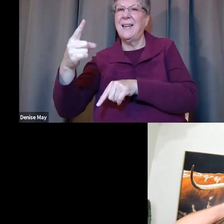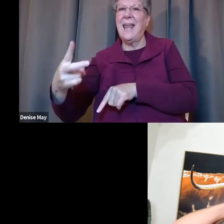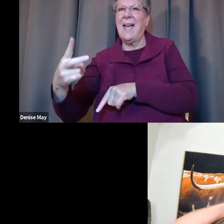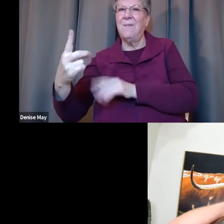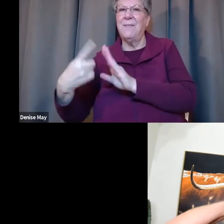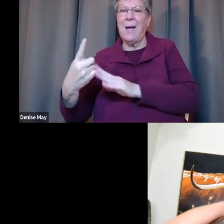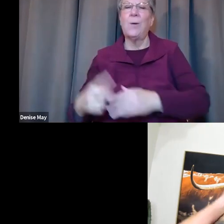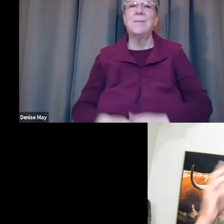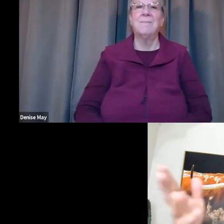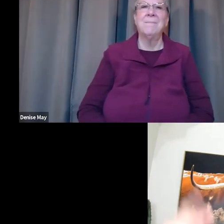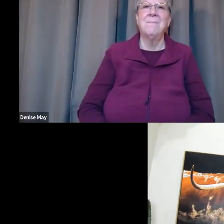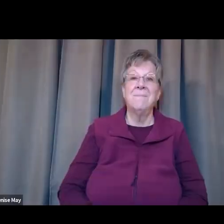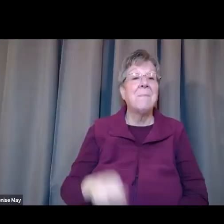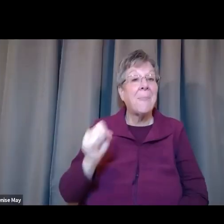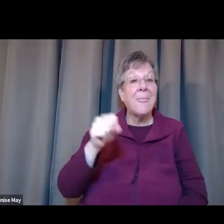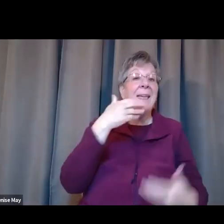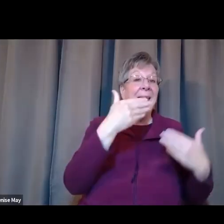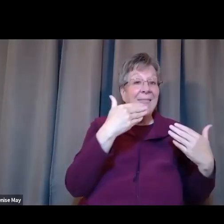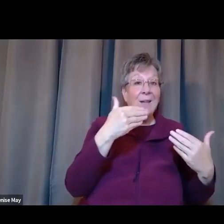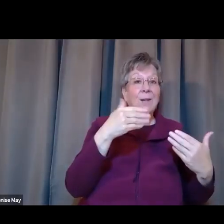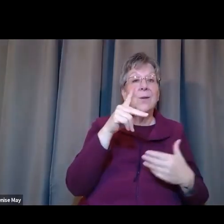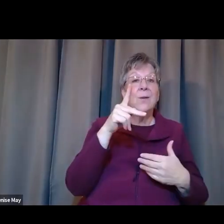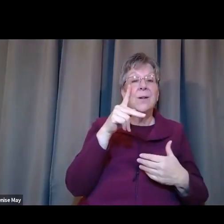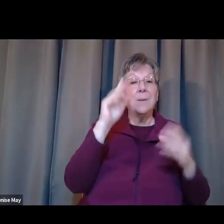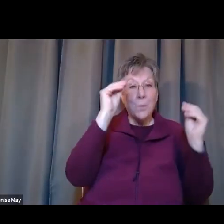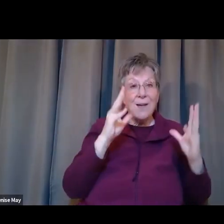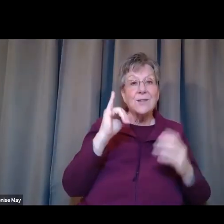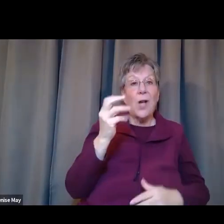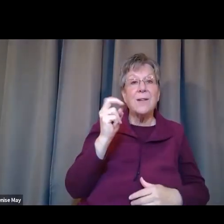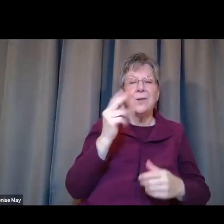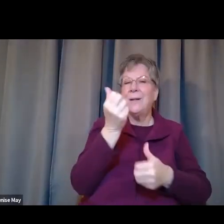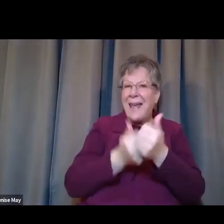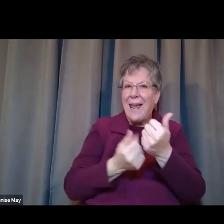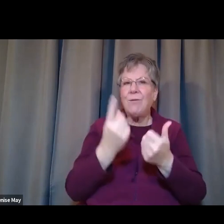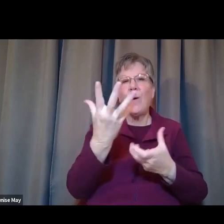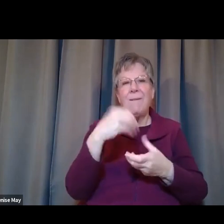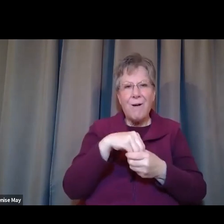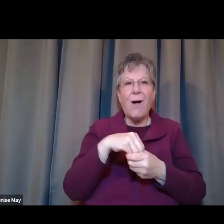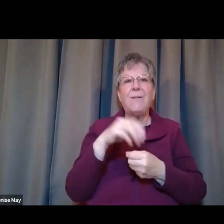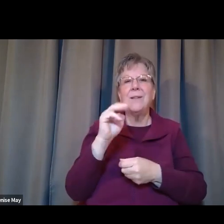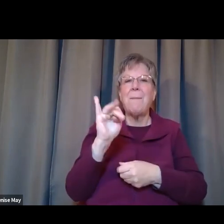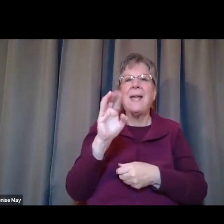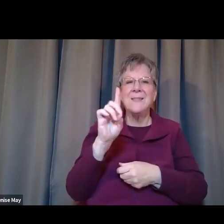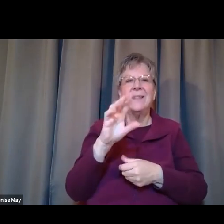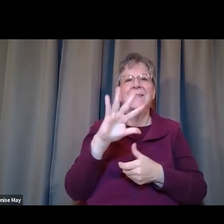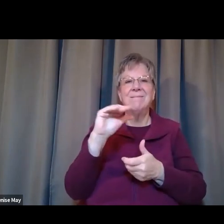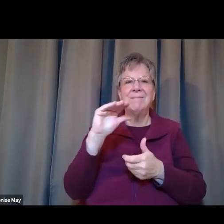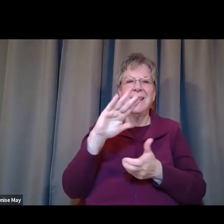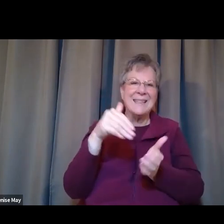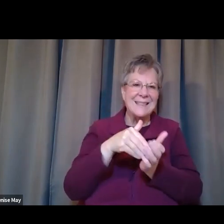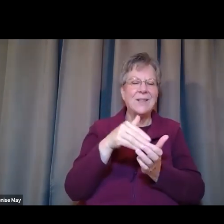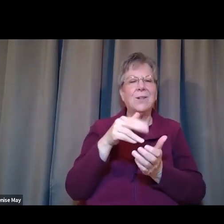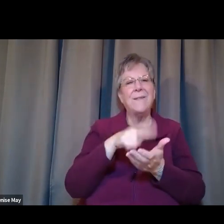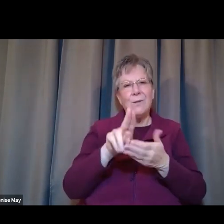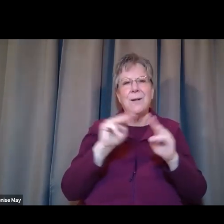to you. Yeah, again, thank you, Professor Johnston, and everybody involved at the Mansfield Center and the University of Montana for this opportunity. I think